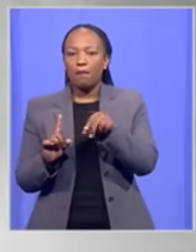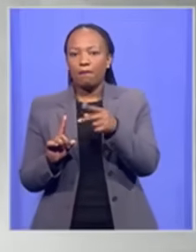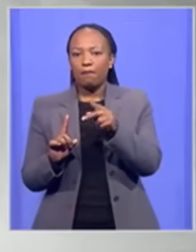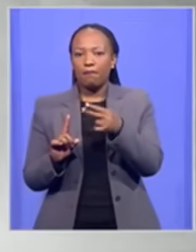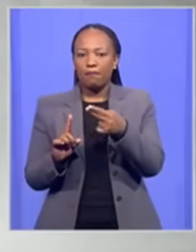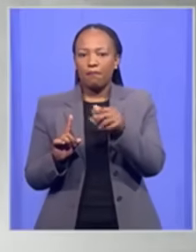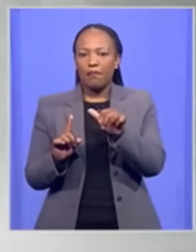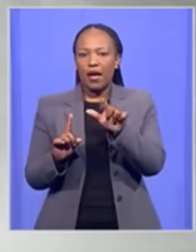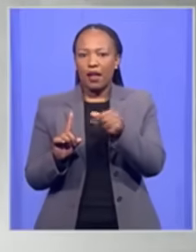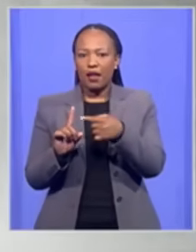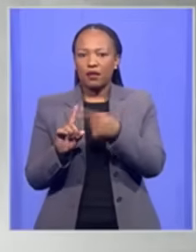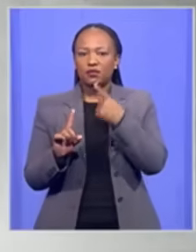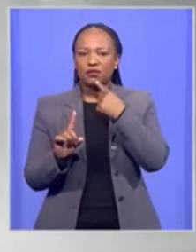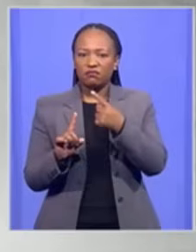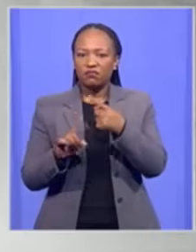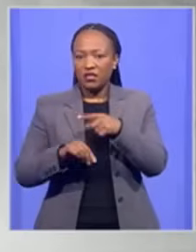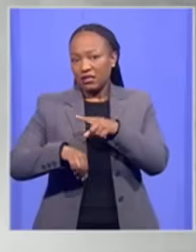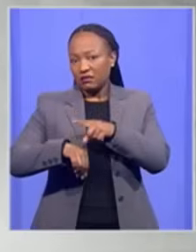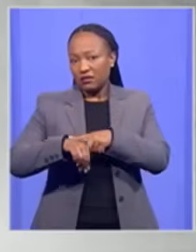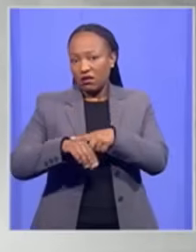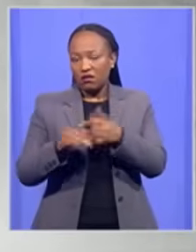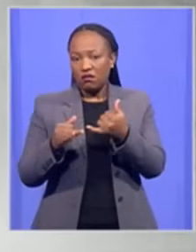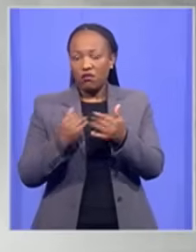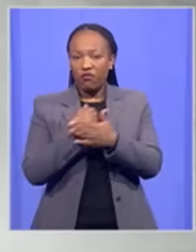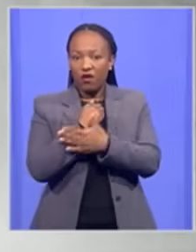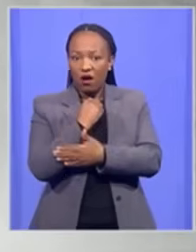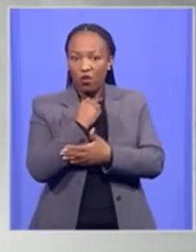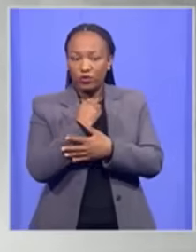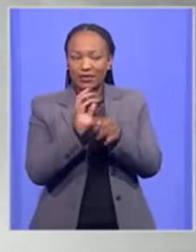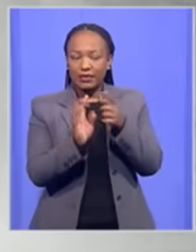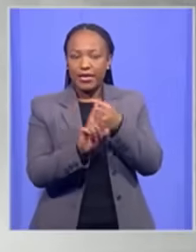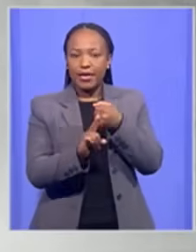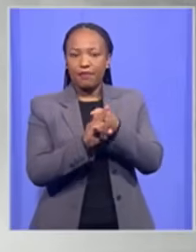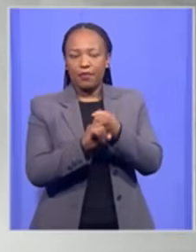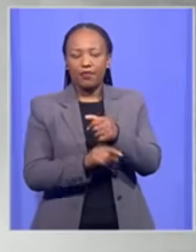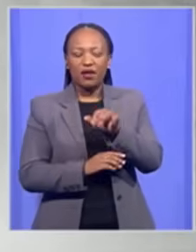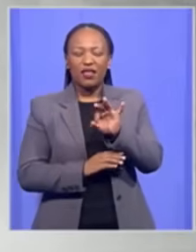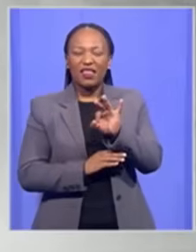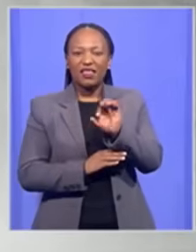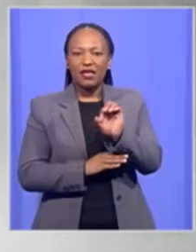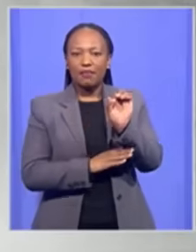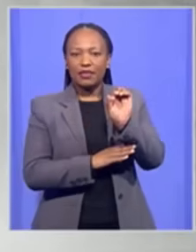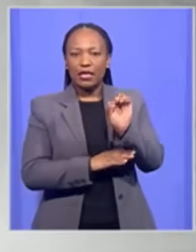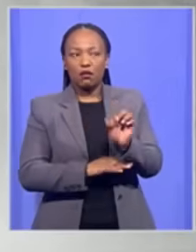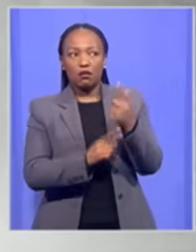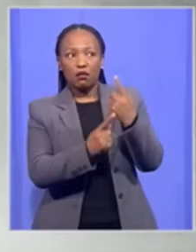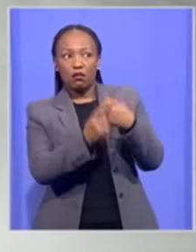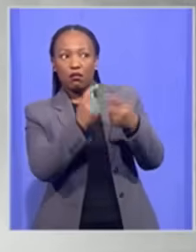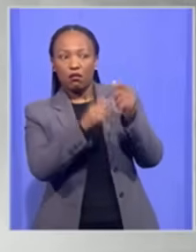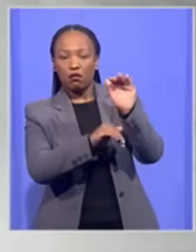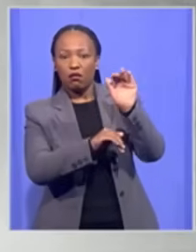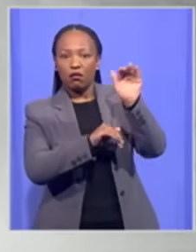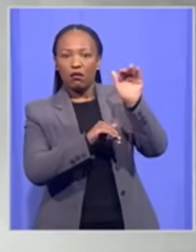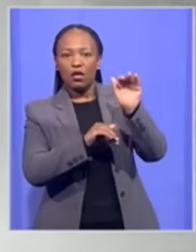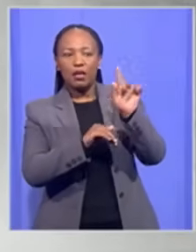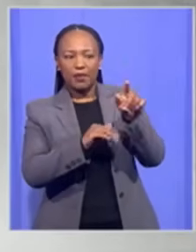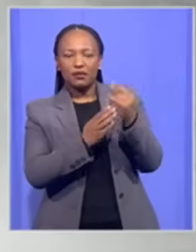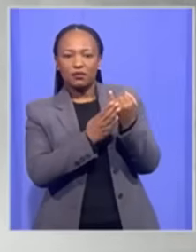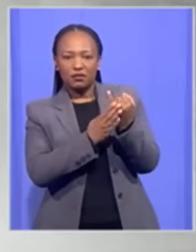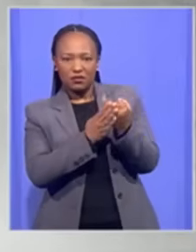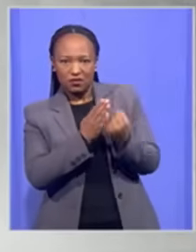ya gore dinaga tšeo di amegilego ke diperesente tše 30 ya diromelwantle di ikeme di